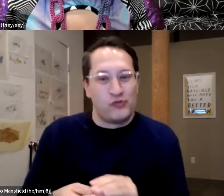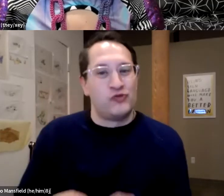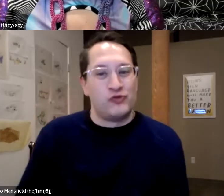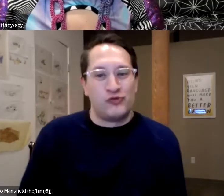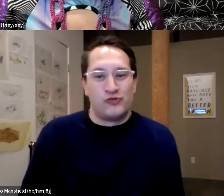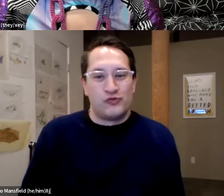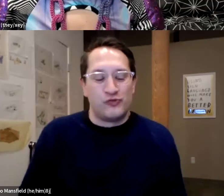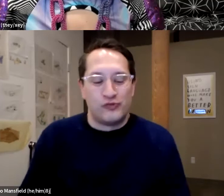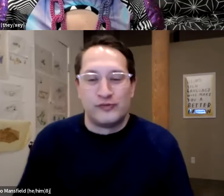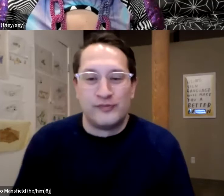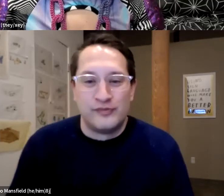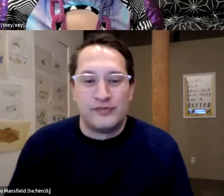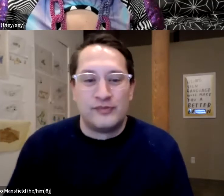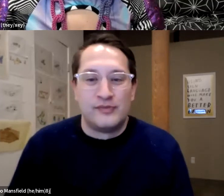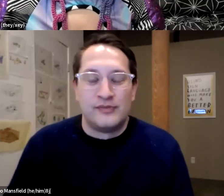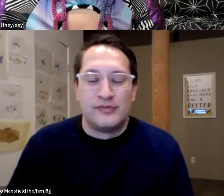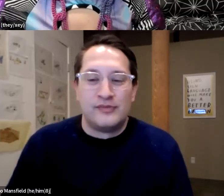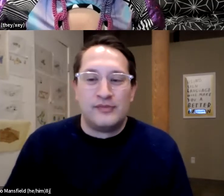society as a whole.